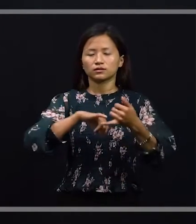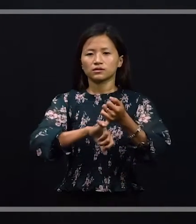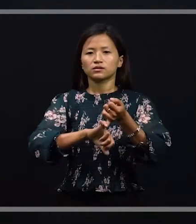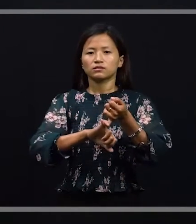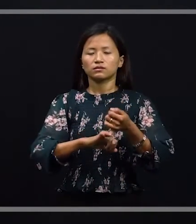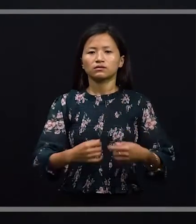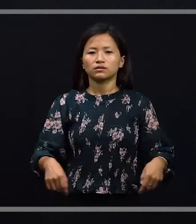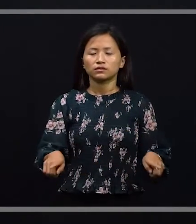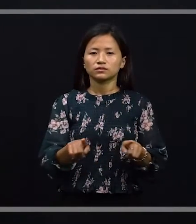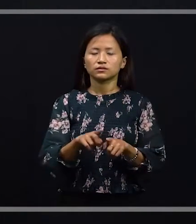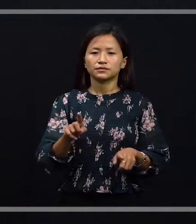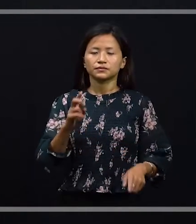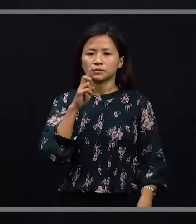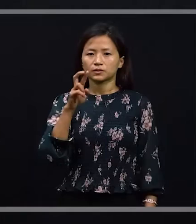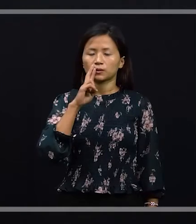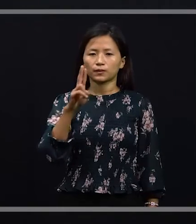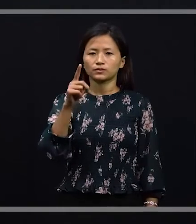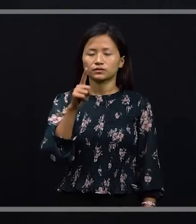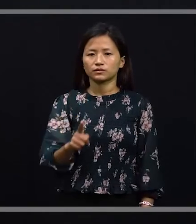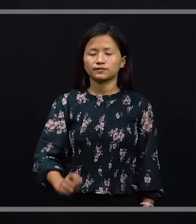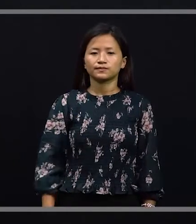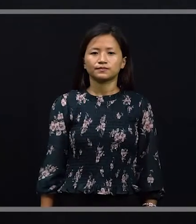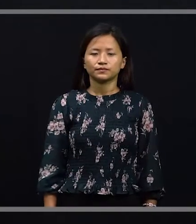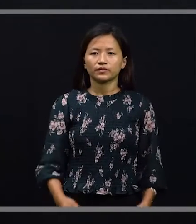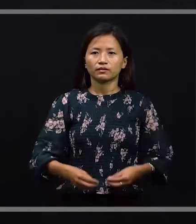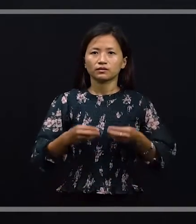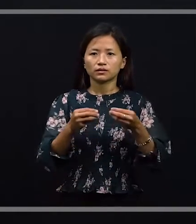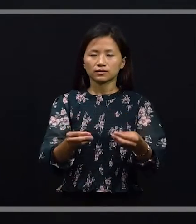going through a lot of evils